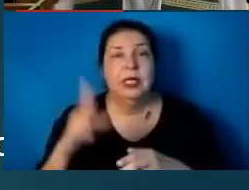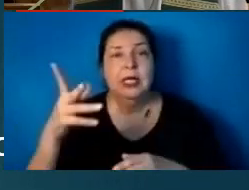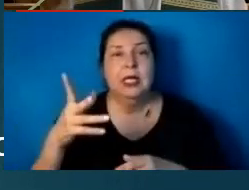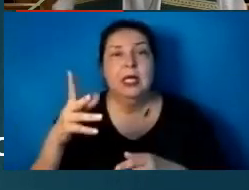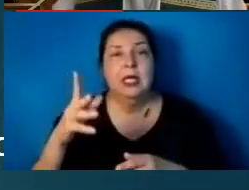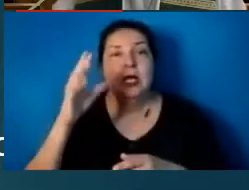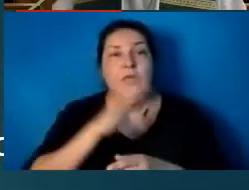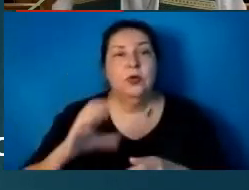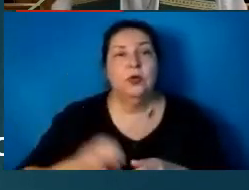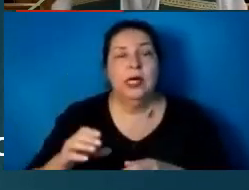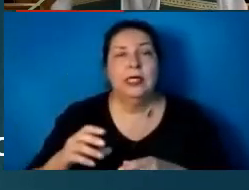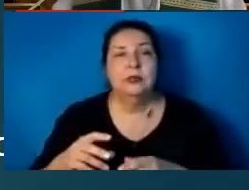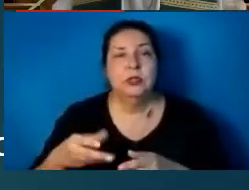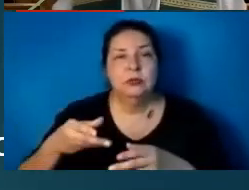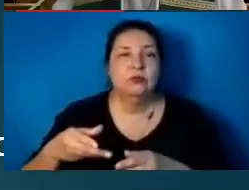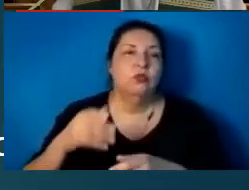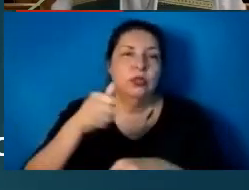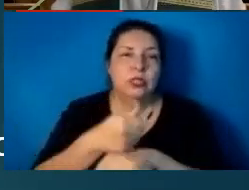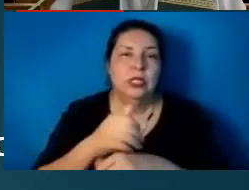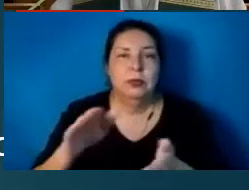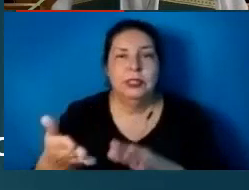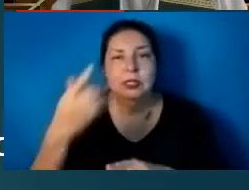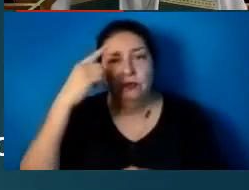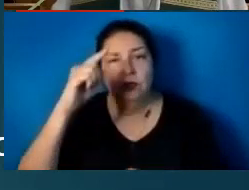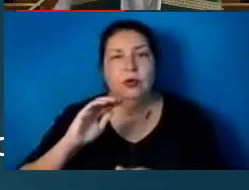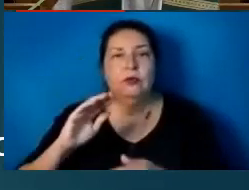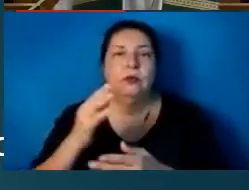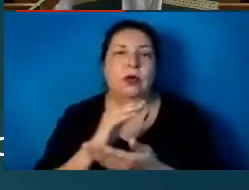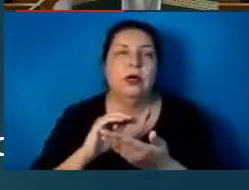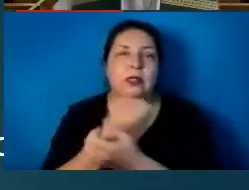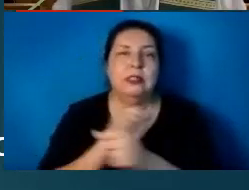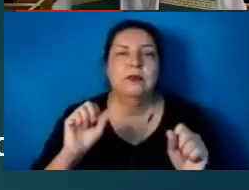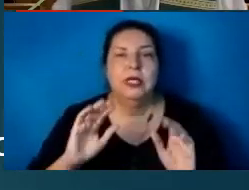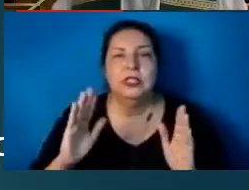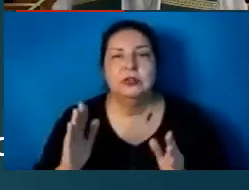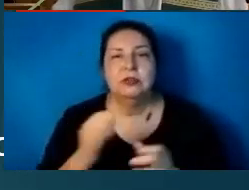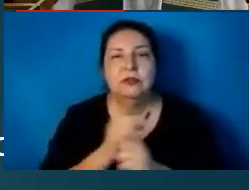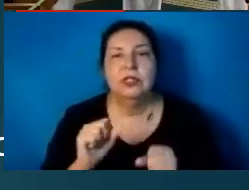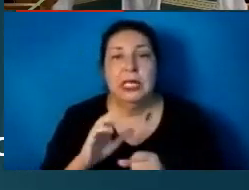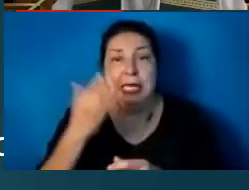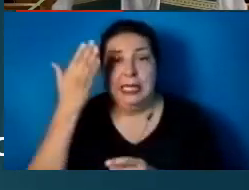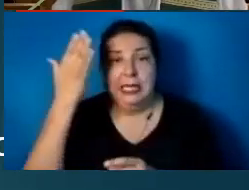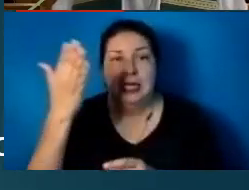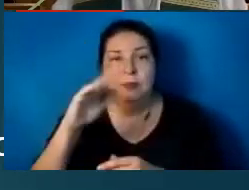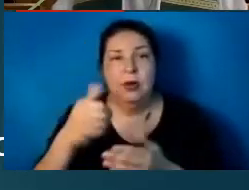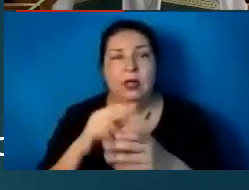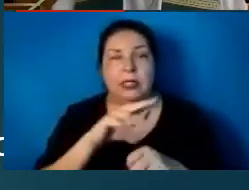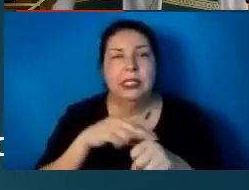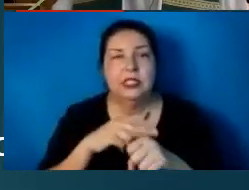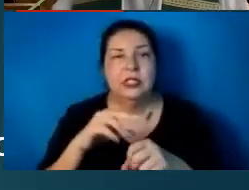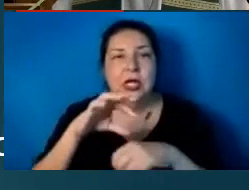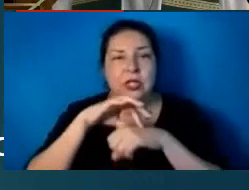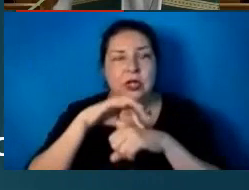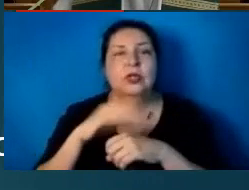our sins and raised for our justification. And in him, all the nations of the earth shall be united. Give